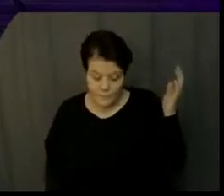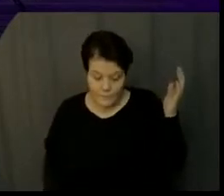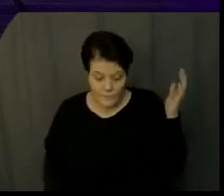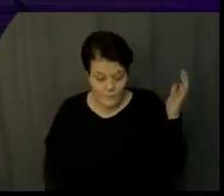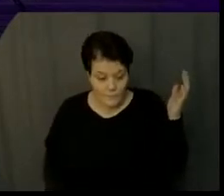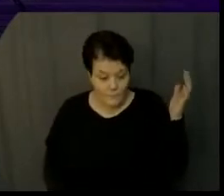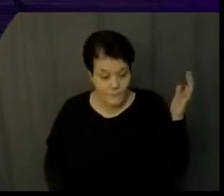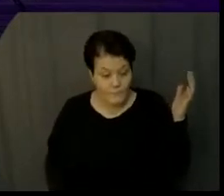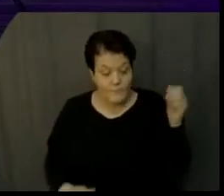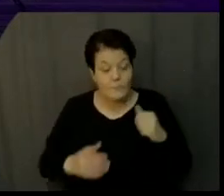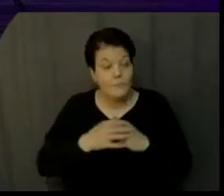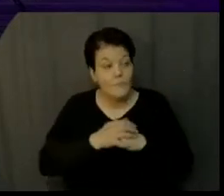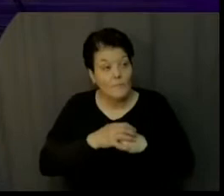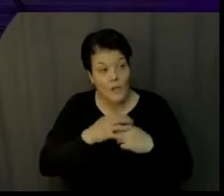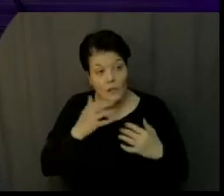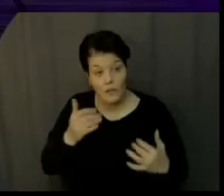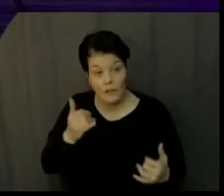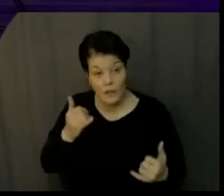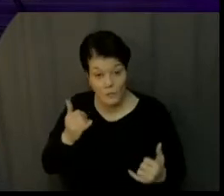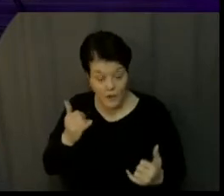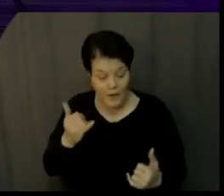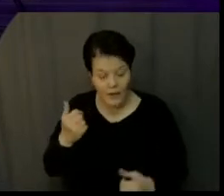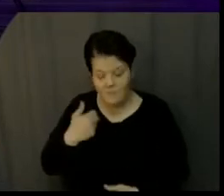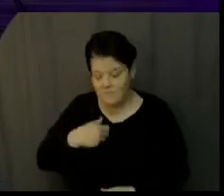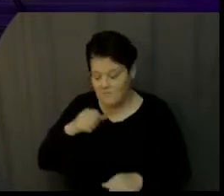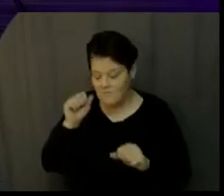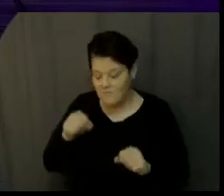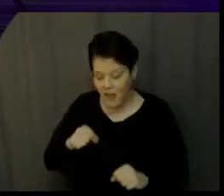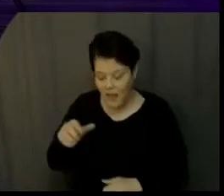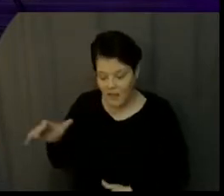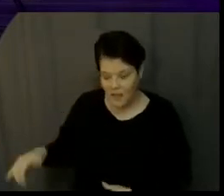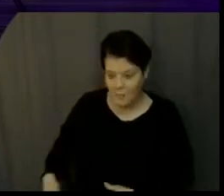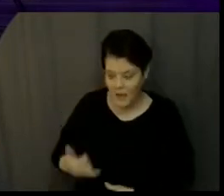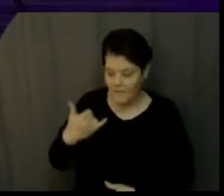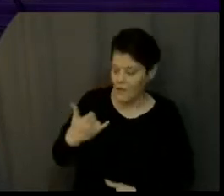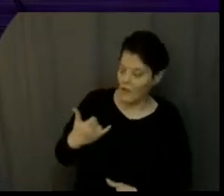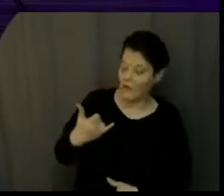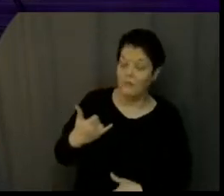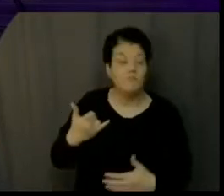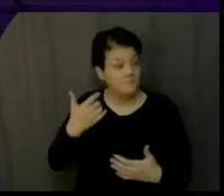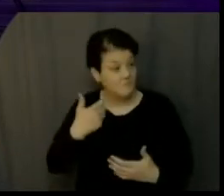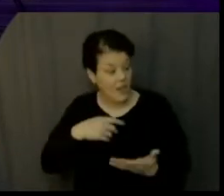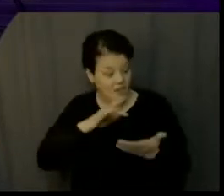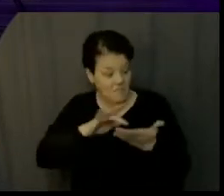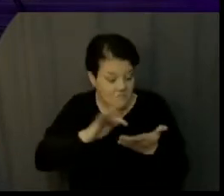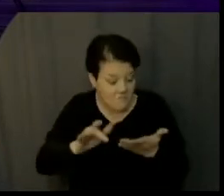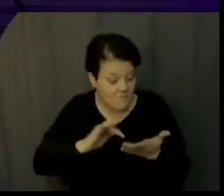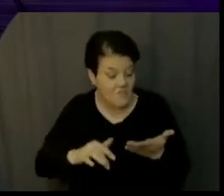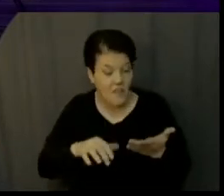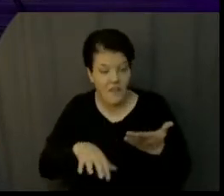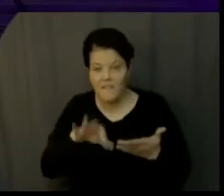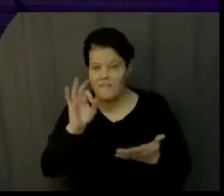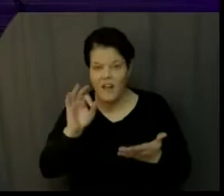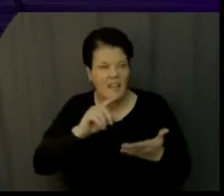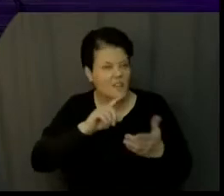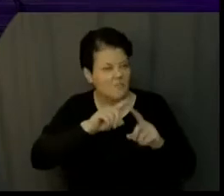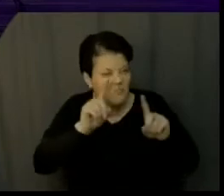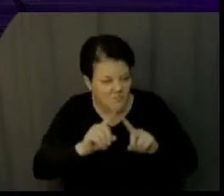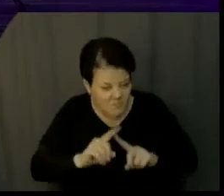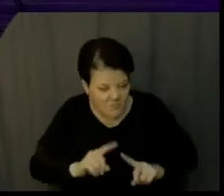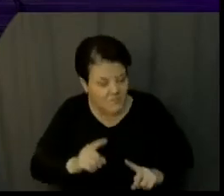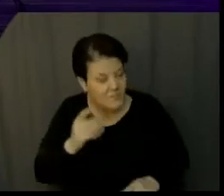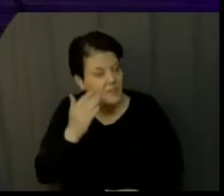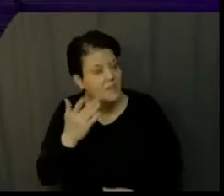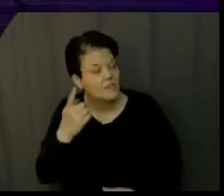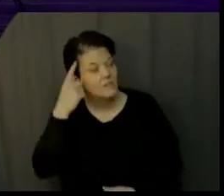I can get on my phone, and depending on the news outlet, I can find all sorts of stuff to justify